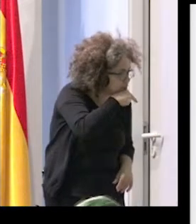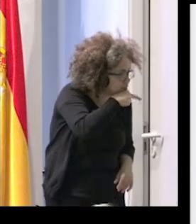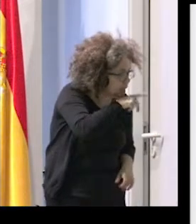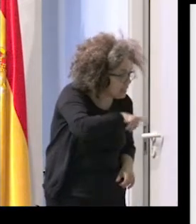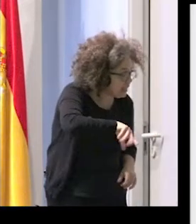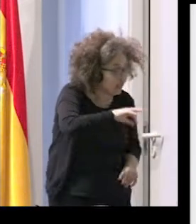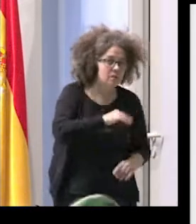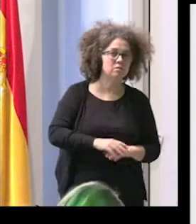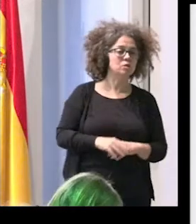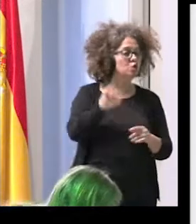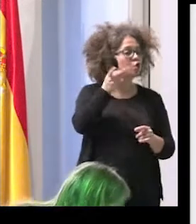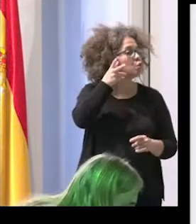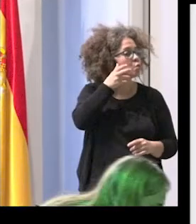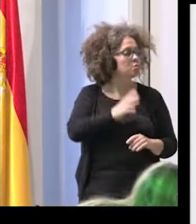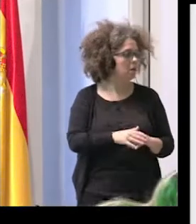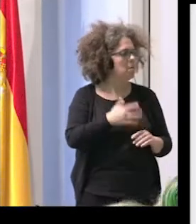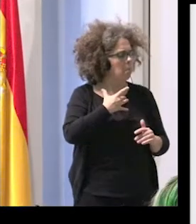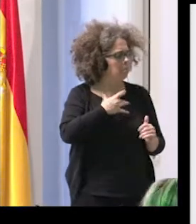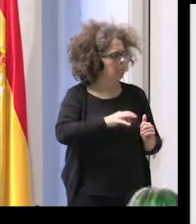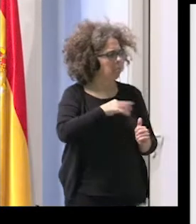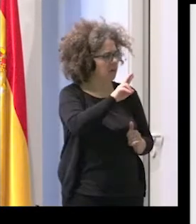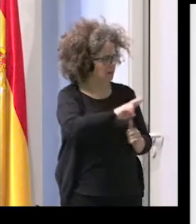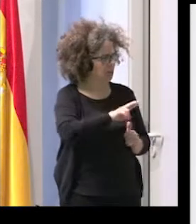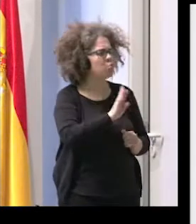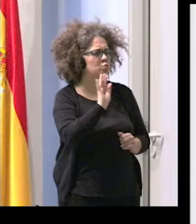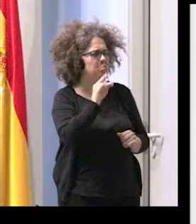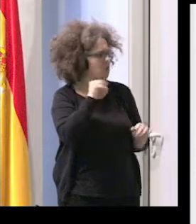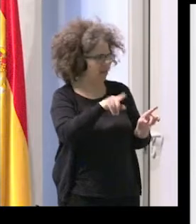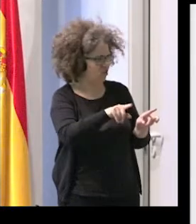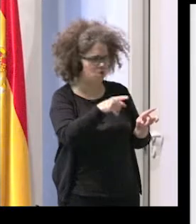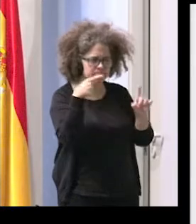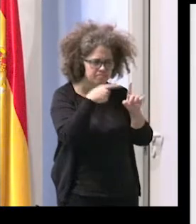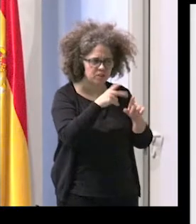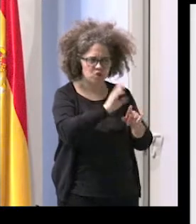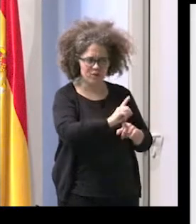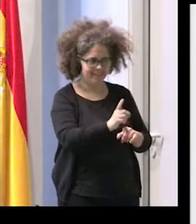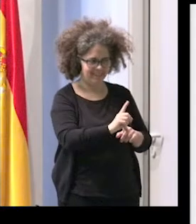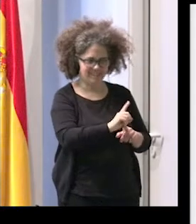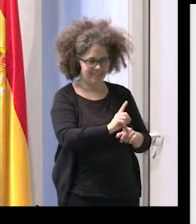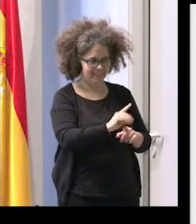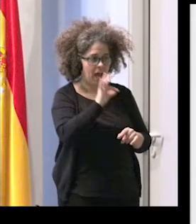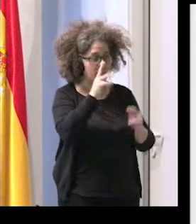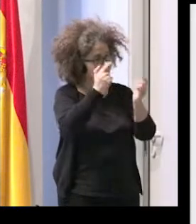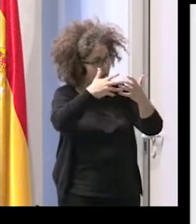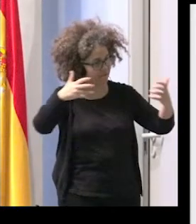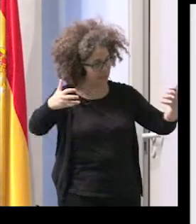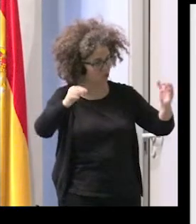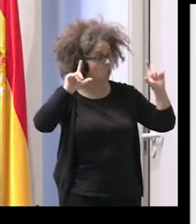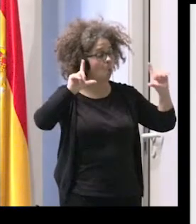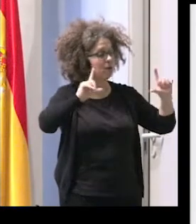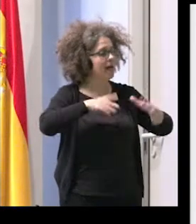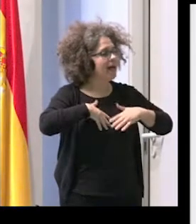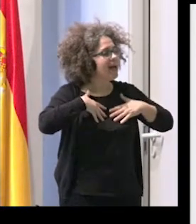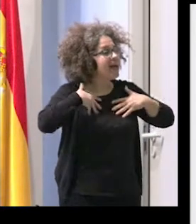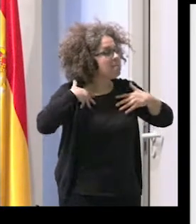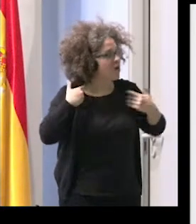of the words of the sentence. That didn't matter. We presented the sentence with 4 different emotions, and we wanted them to